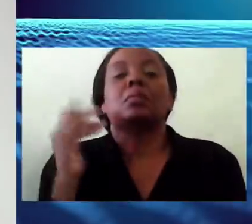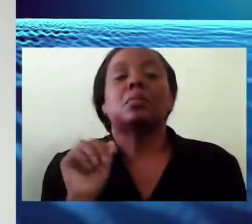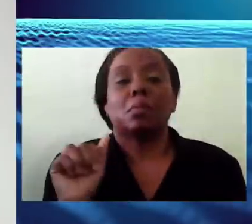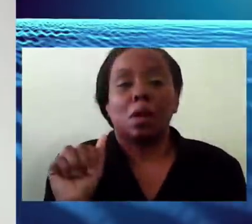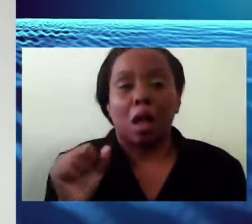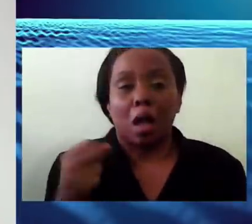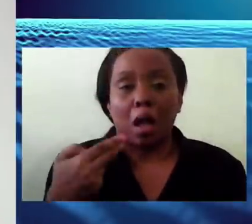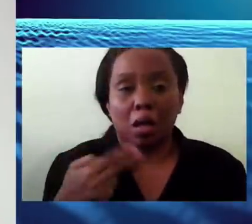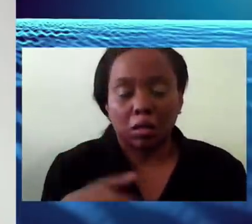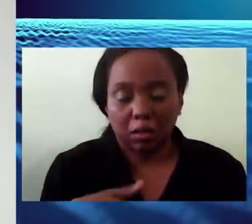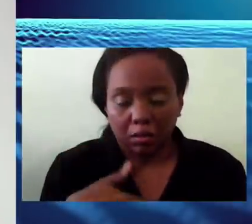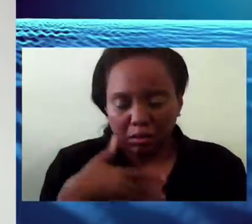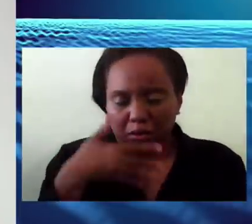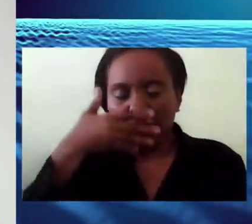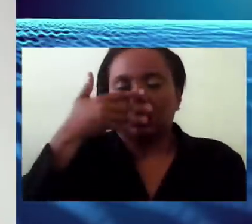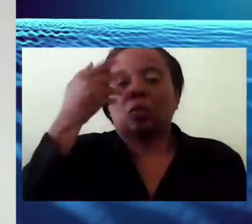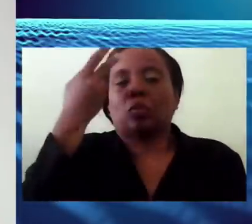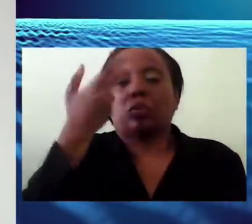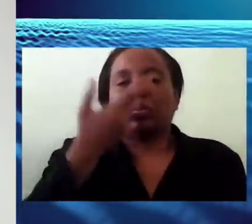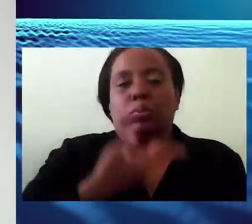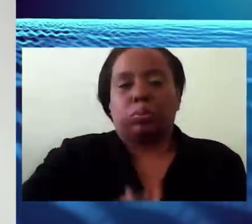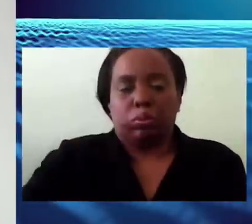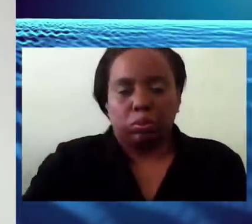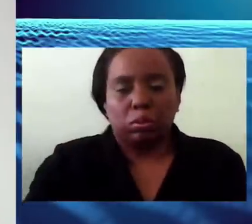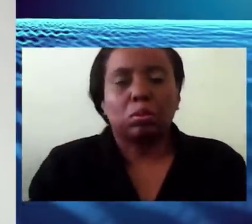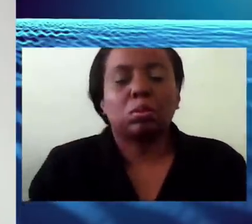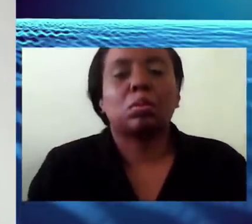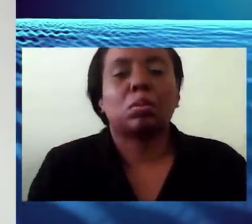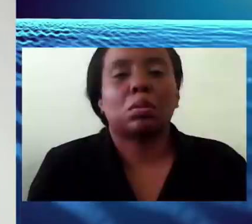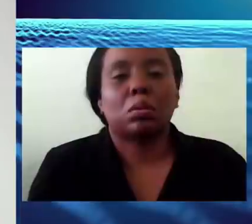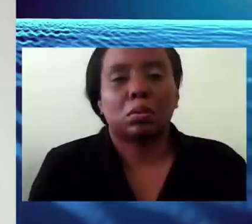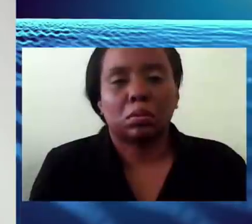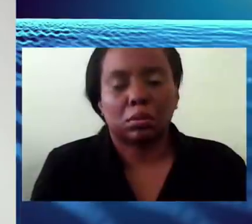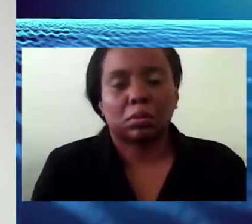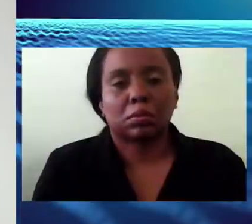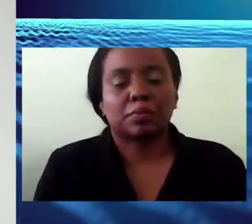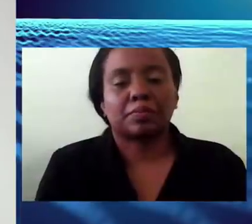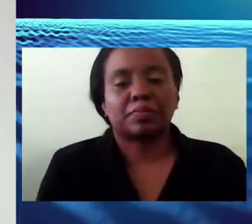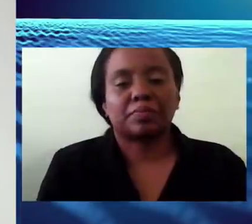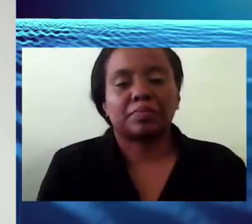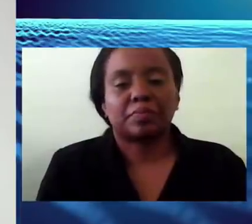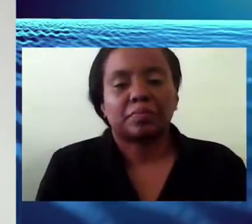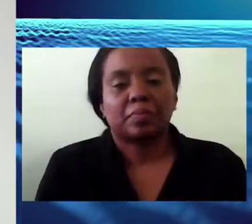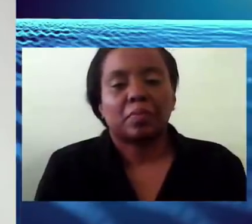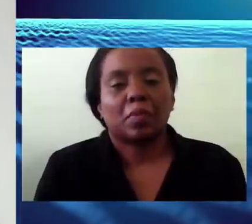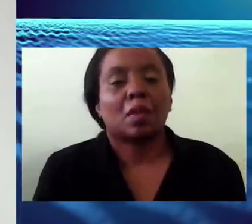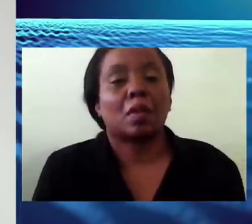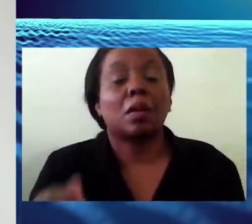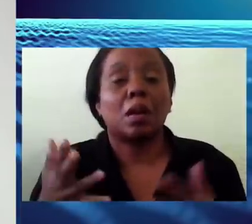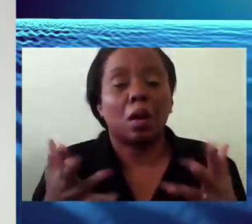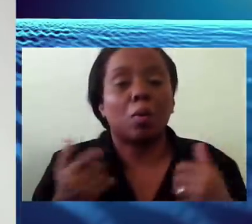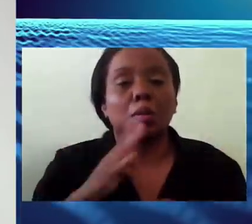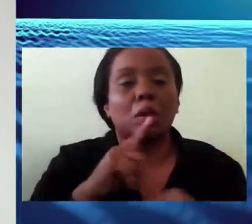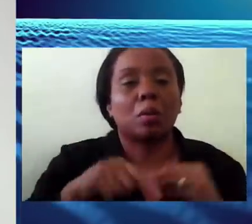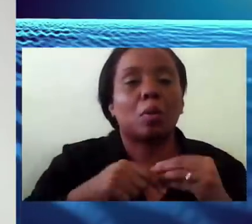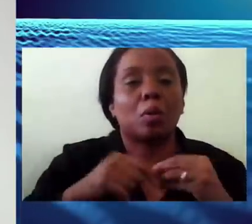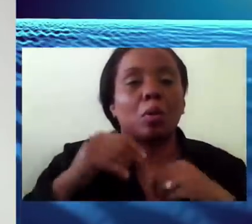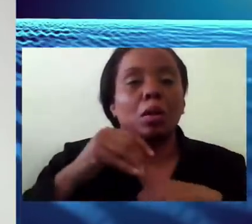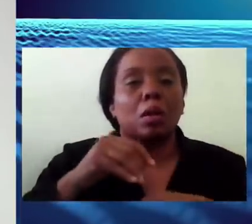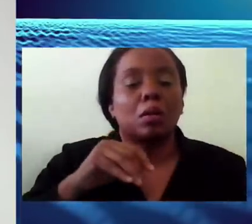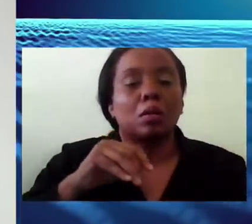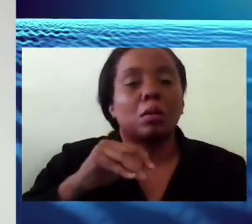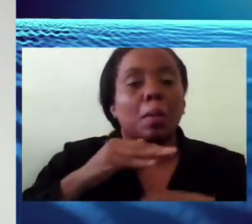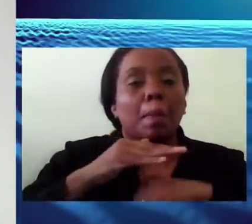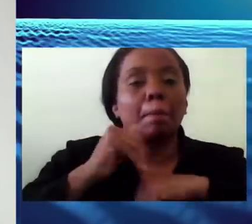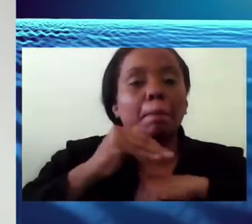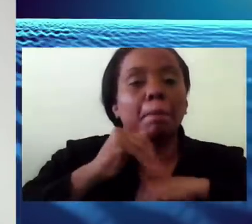island. And so that is something that pet owners, I'll talk about pet owners first of all, need to be very cognizant of that.